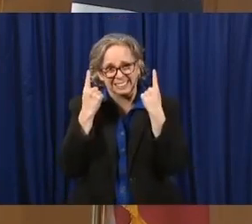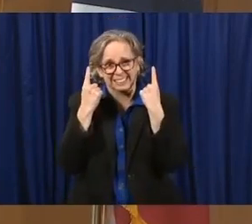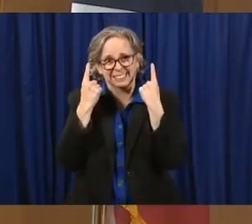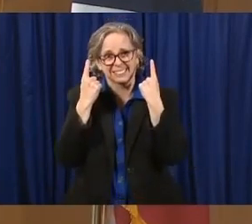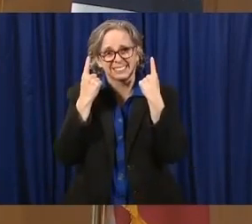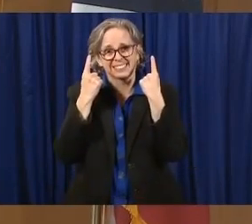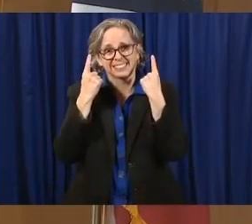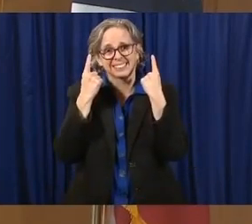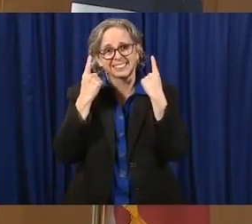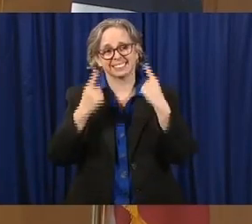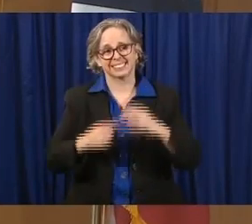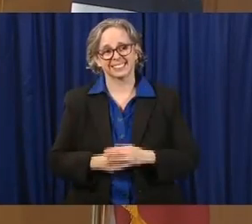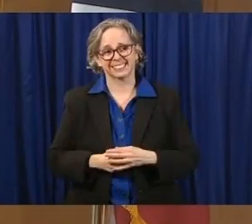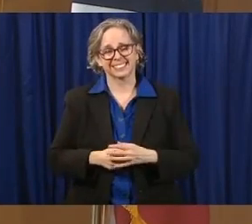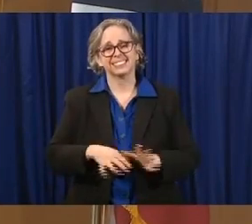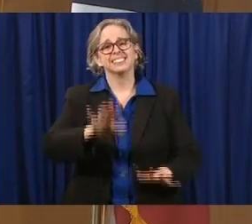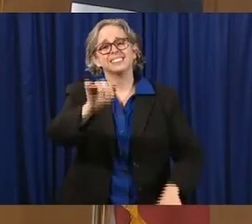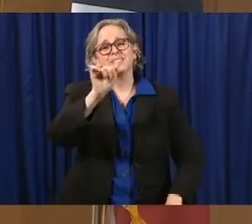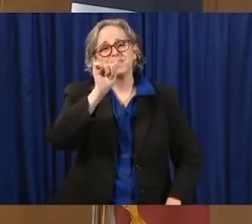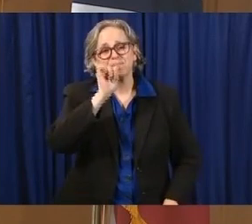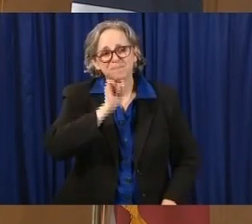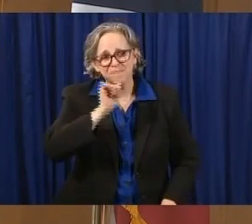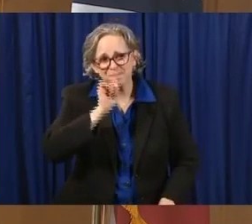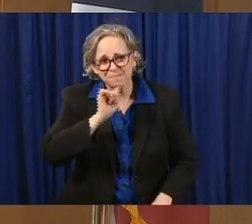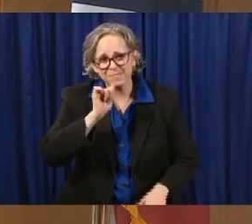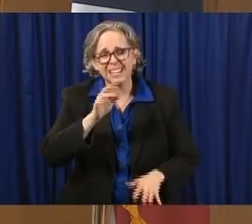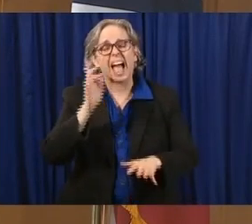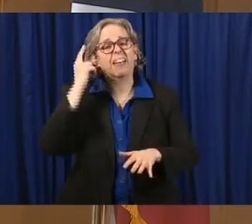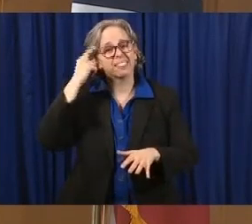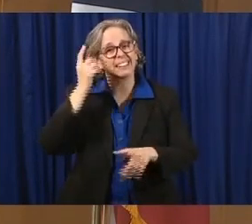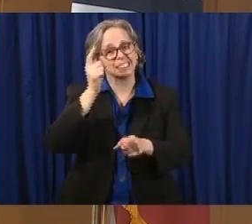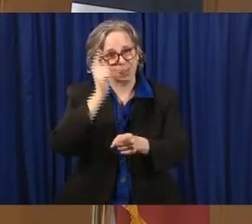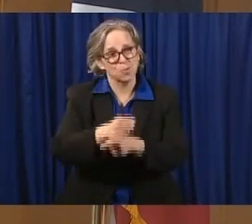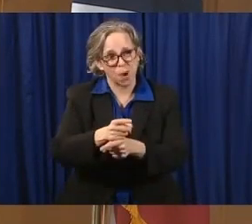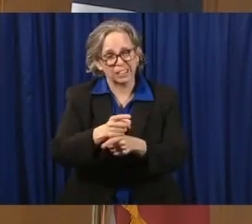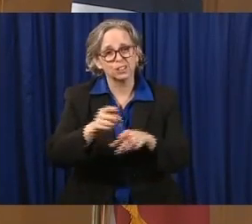going to have to do what we think is right, and we're going to have to do it the right way.